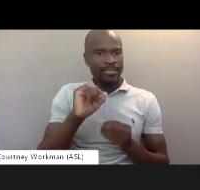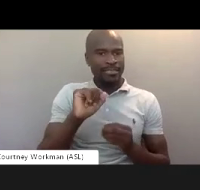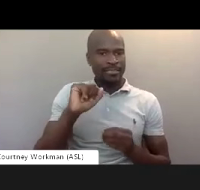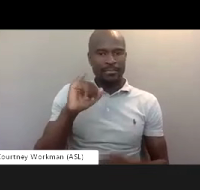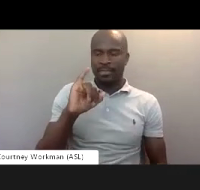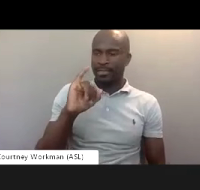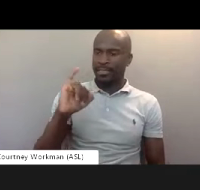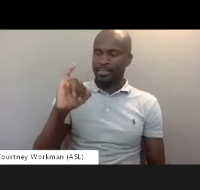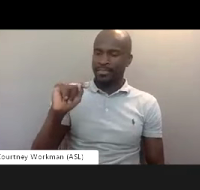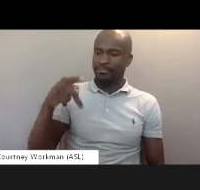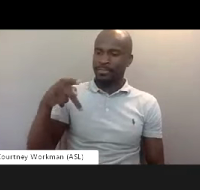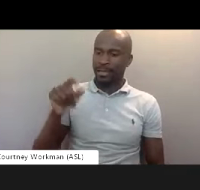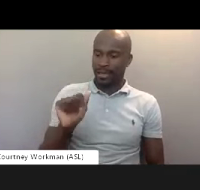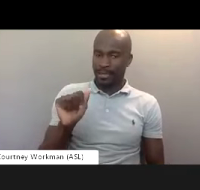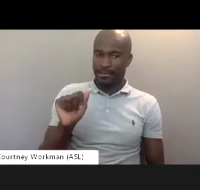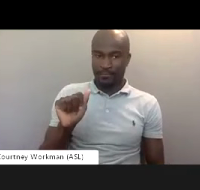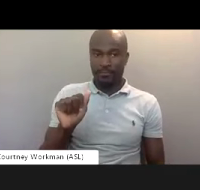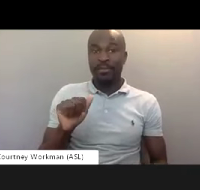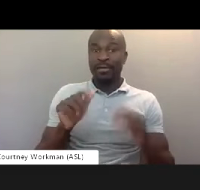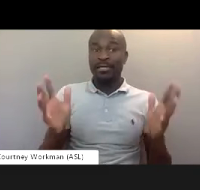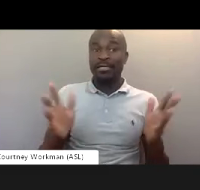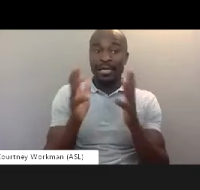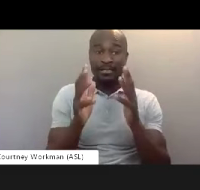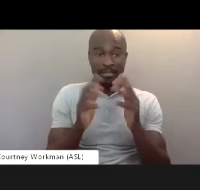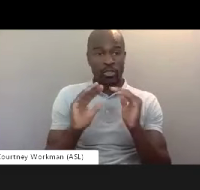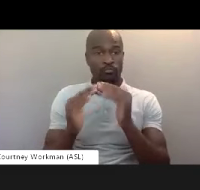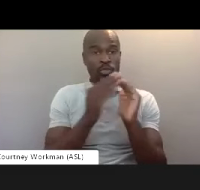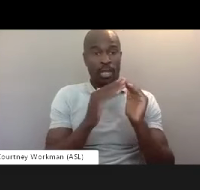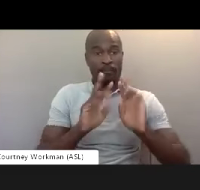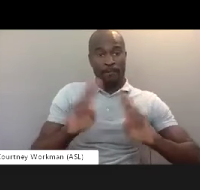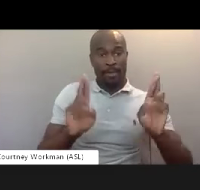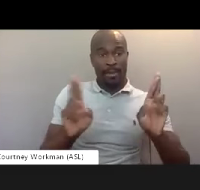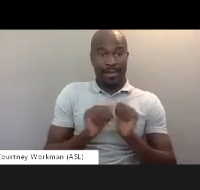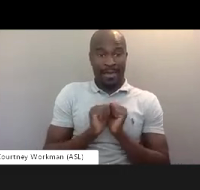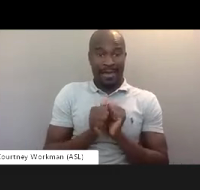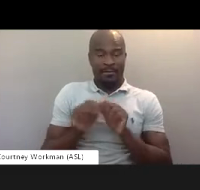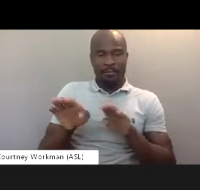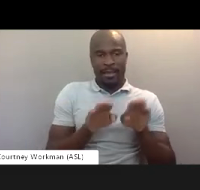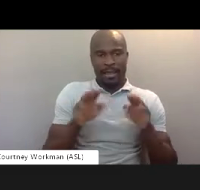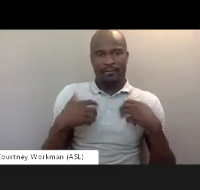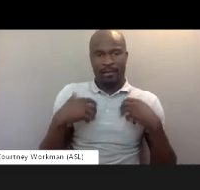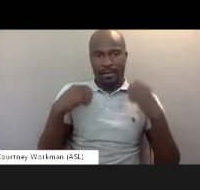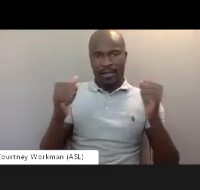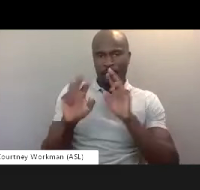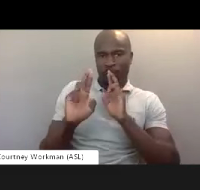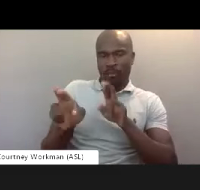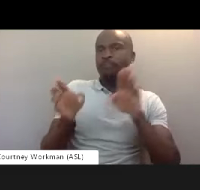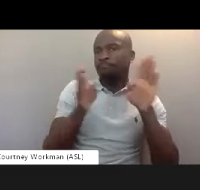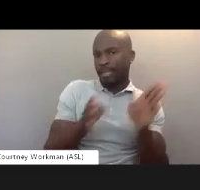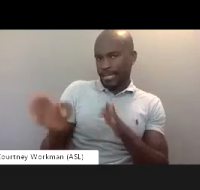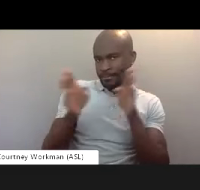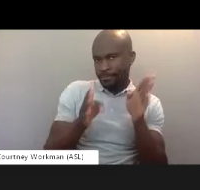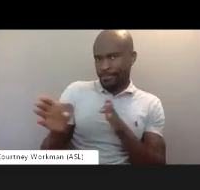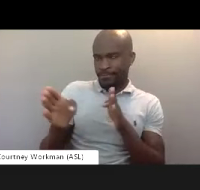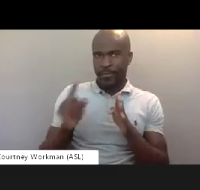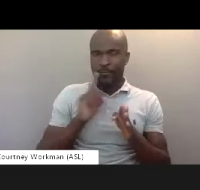11, Enhancing Community Preparedness through Behavioral Health Response Planning. And really excited that she's going to be sharing insights